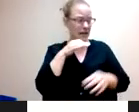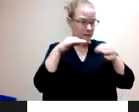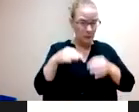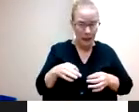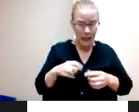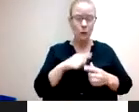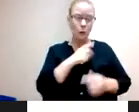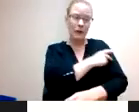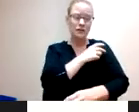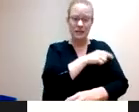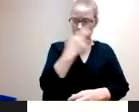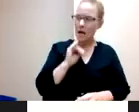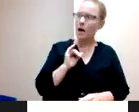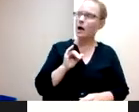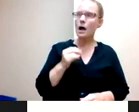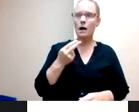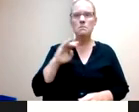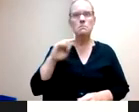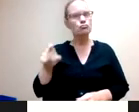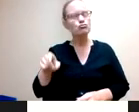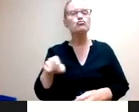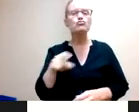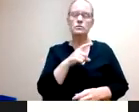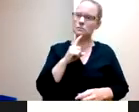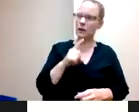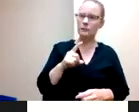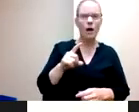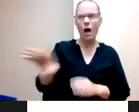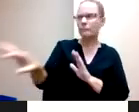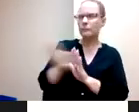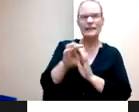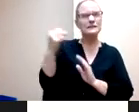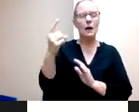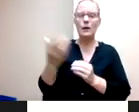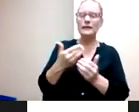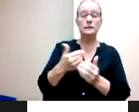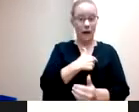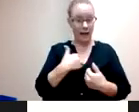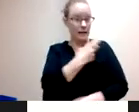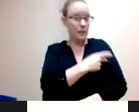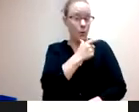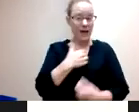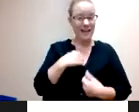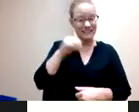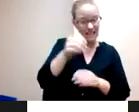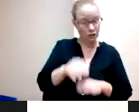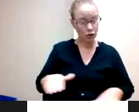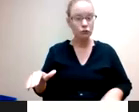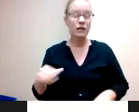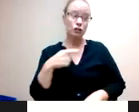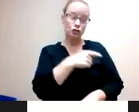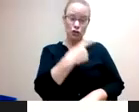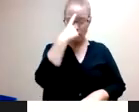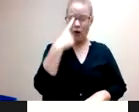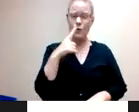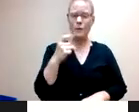it would be, they may be welcome at appointing someone. I had a patient who had 10 children, and she thought for years,